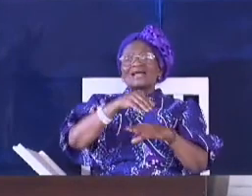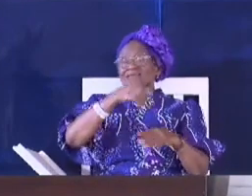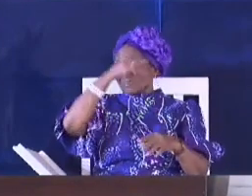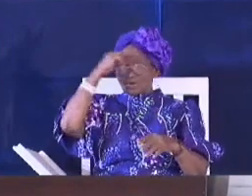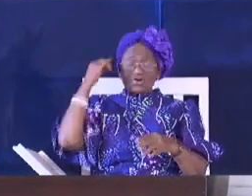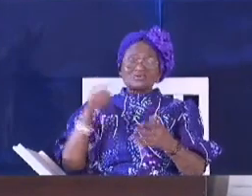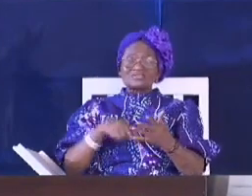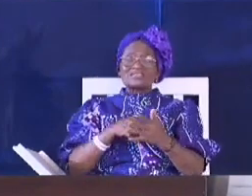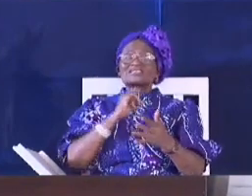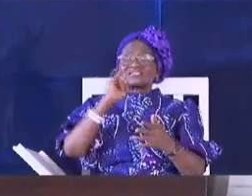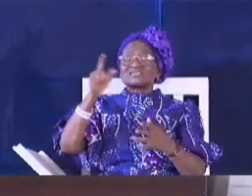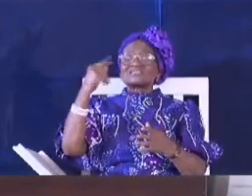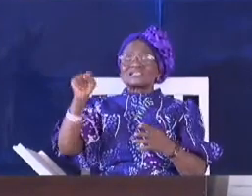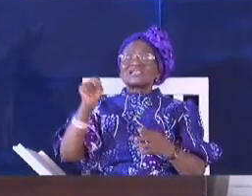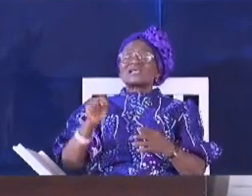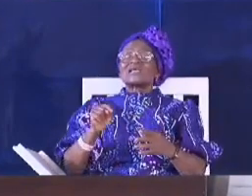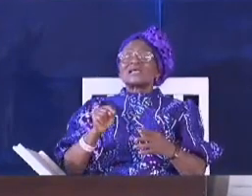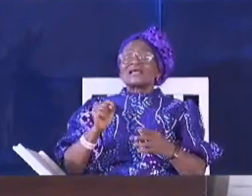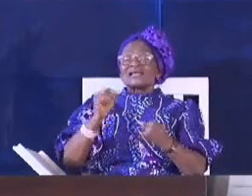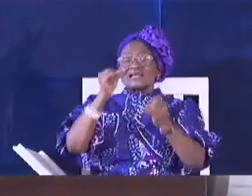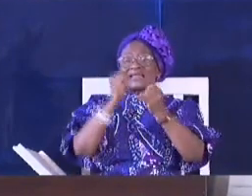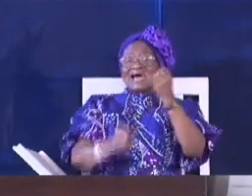Because this is the last night for this one.